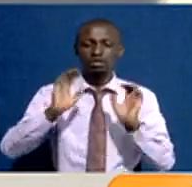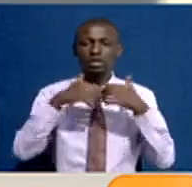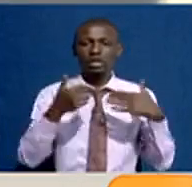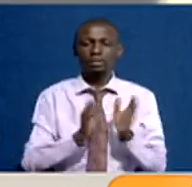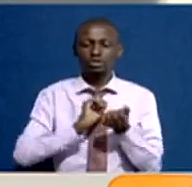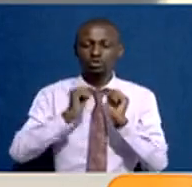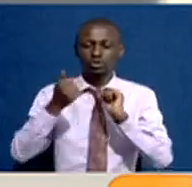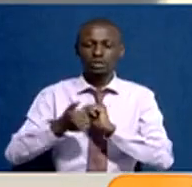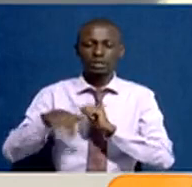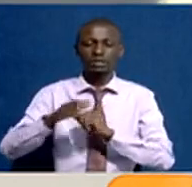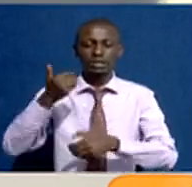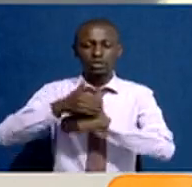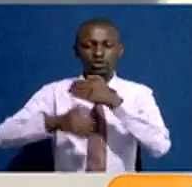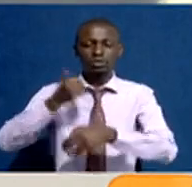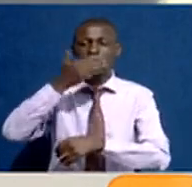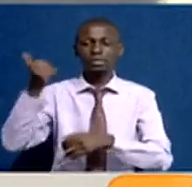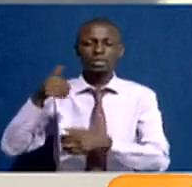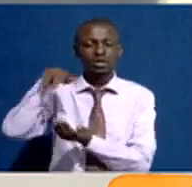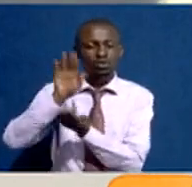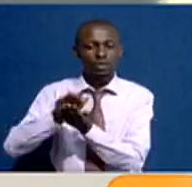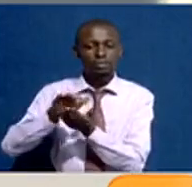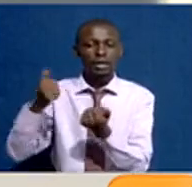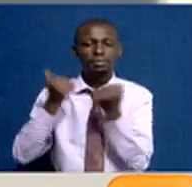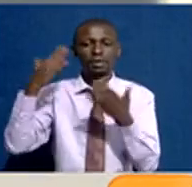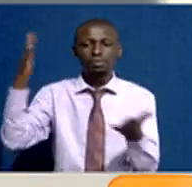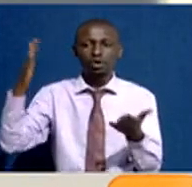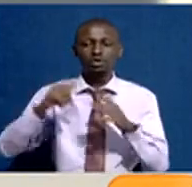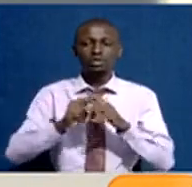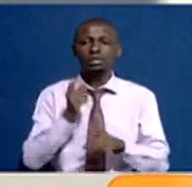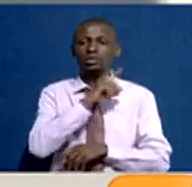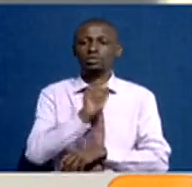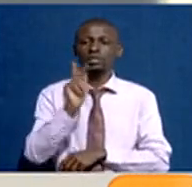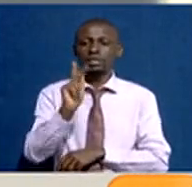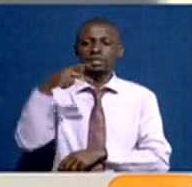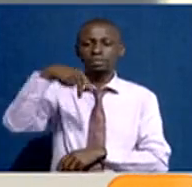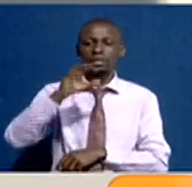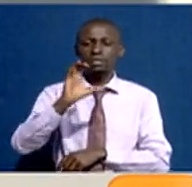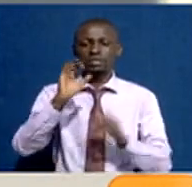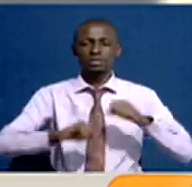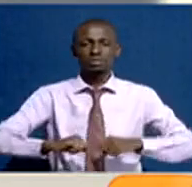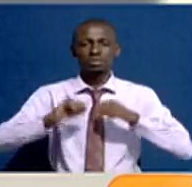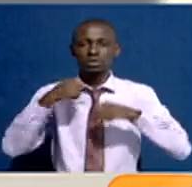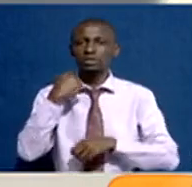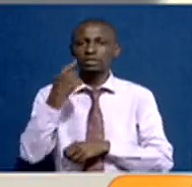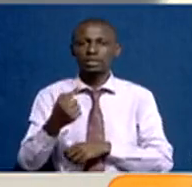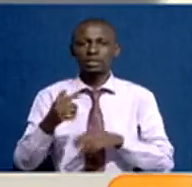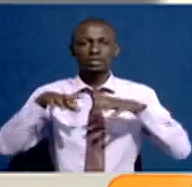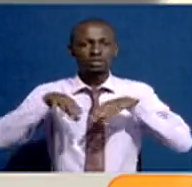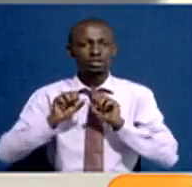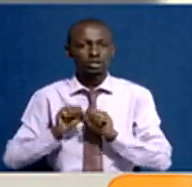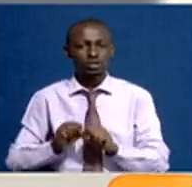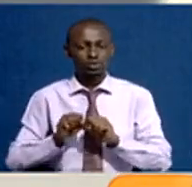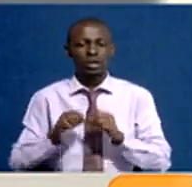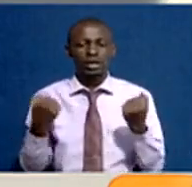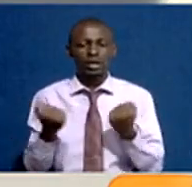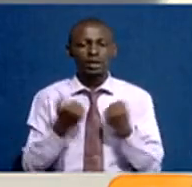rehabilitating the facility and increasing its storage capacity has begun. KPC Managing Director Joe Sang says the takeover of the facility will